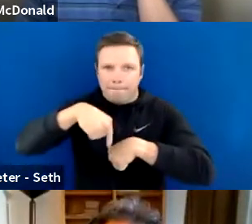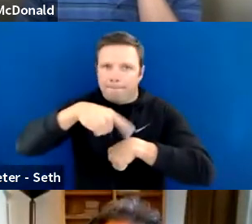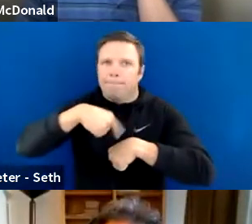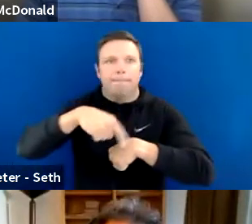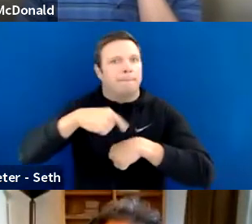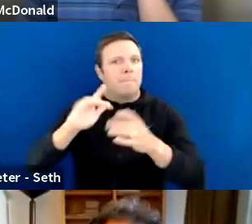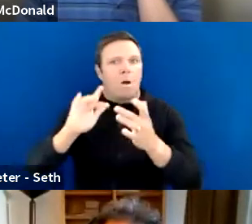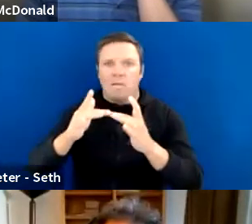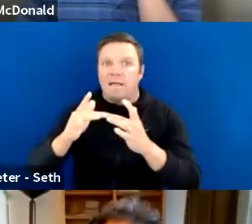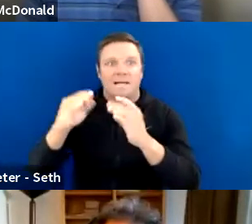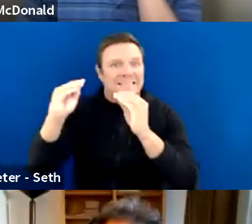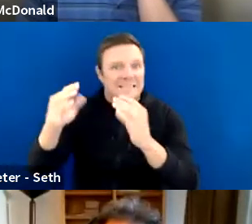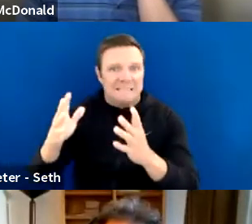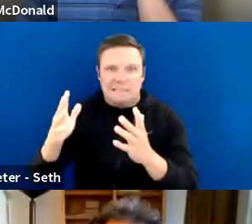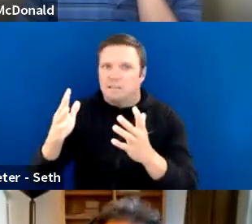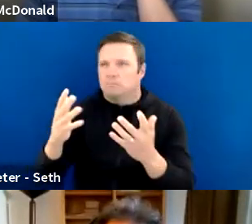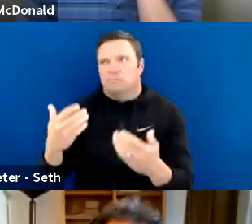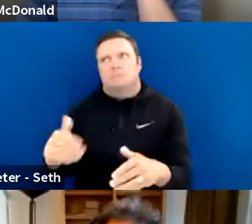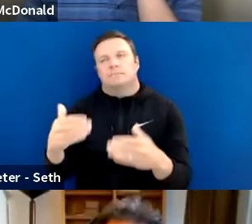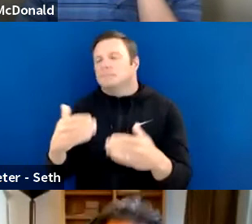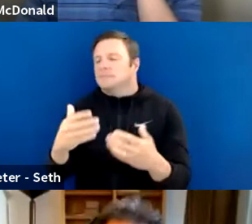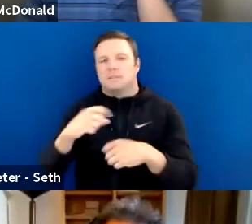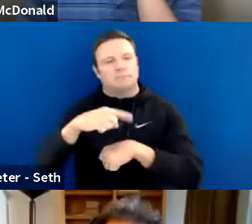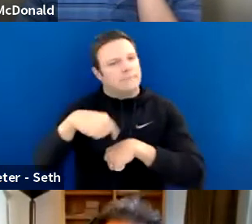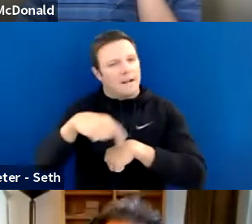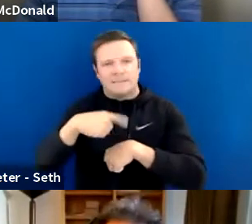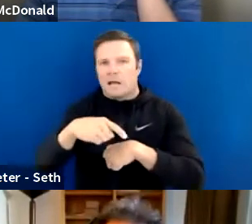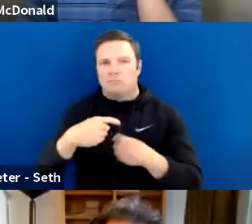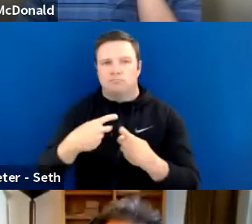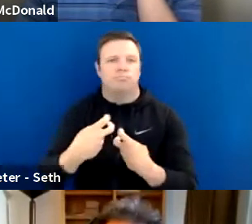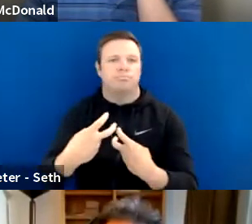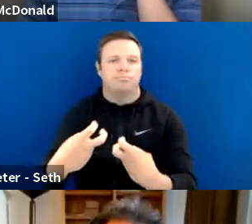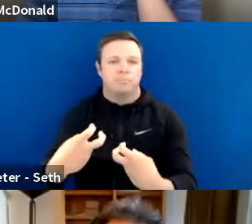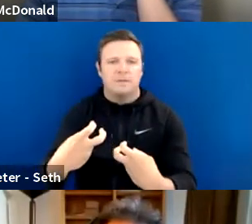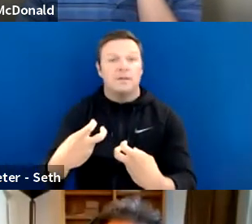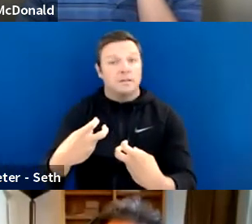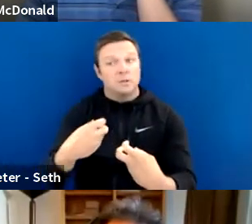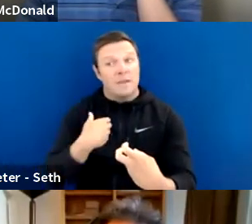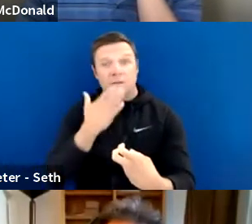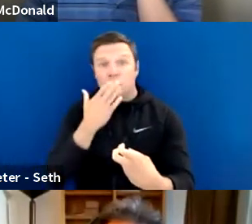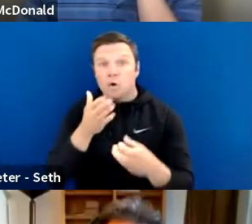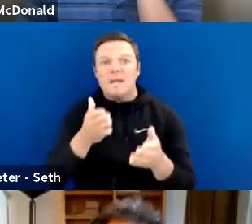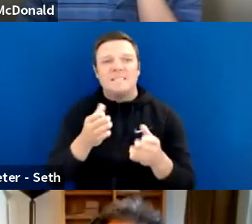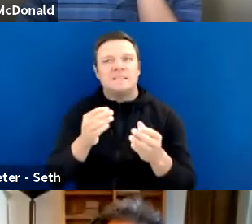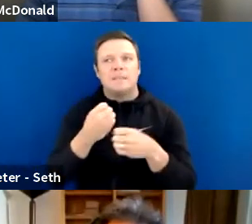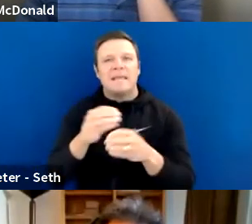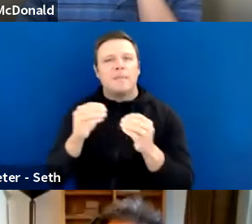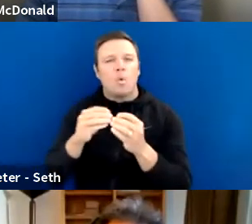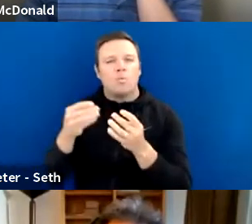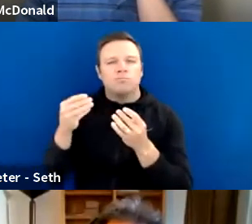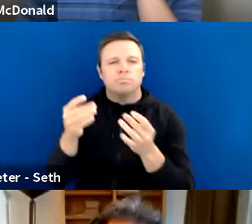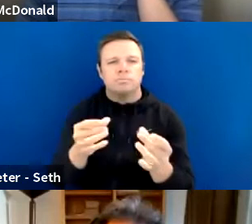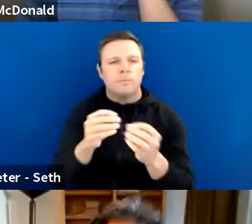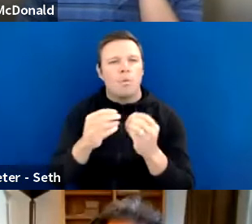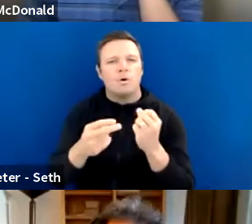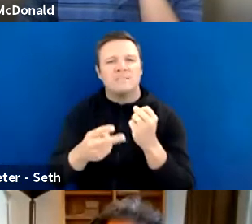online teaching can take. So we do have some really great ways to become efficient without